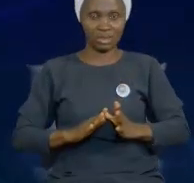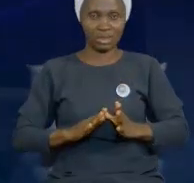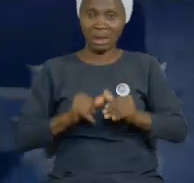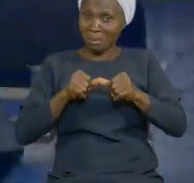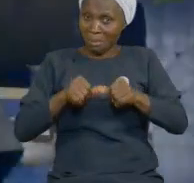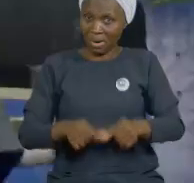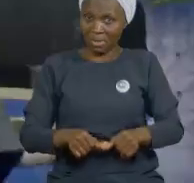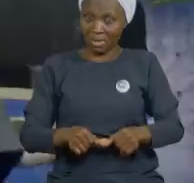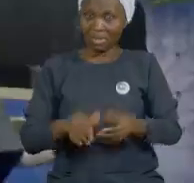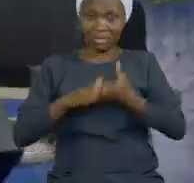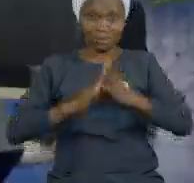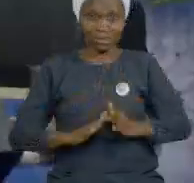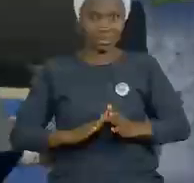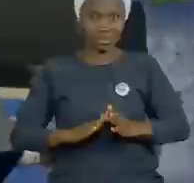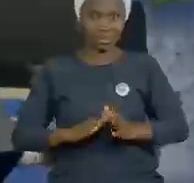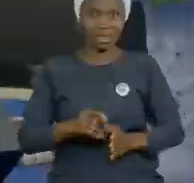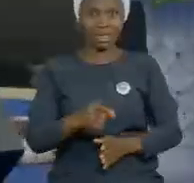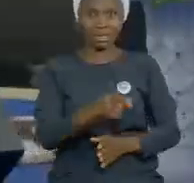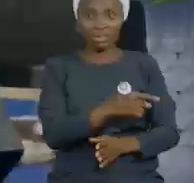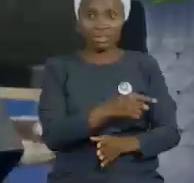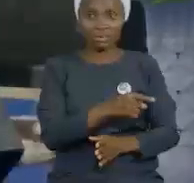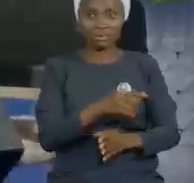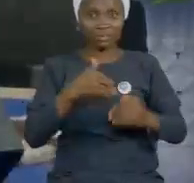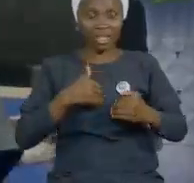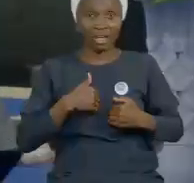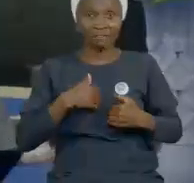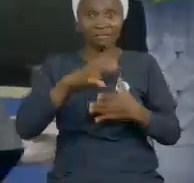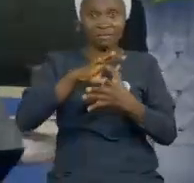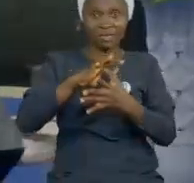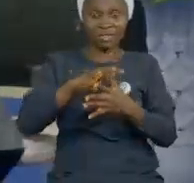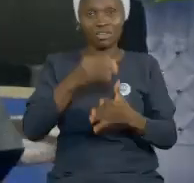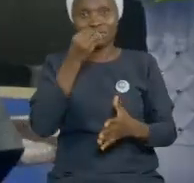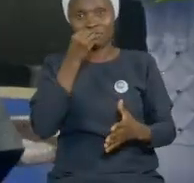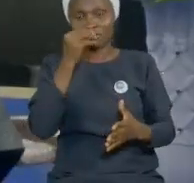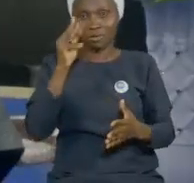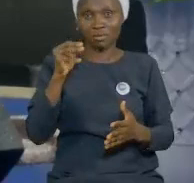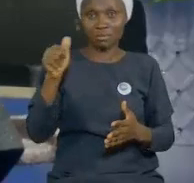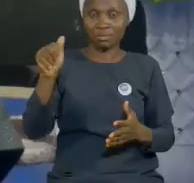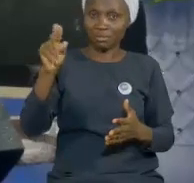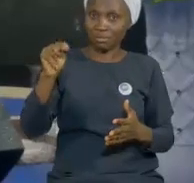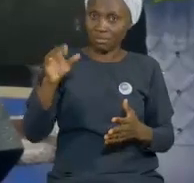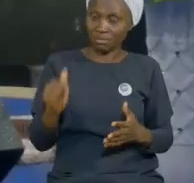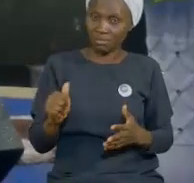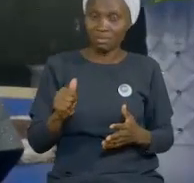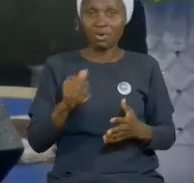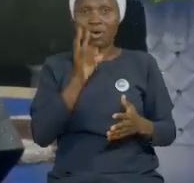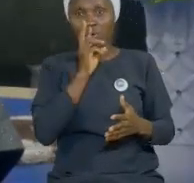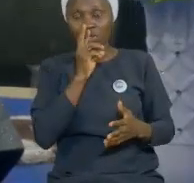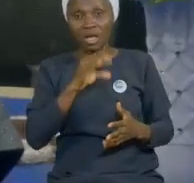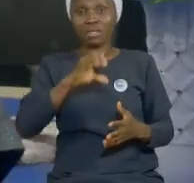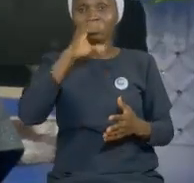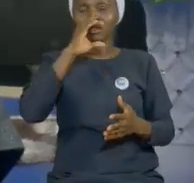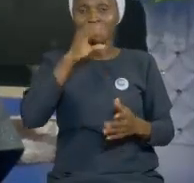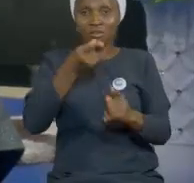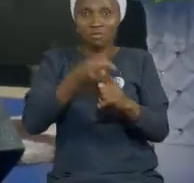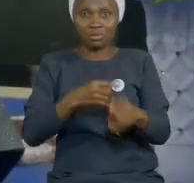peace. They had meat, manna, they had water, drink out of the rock, but they